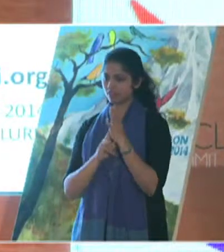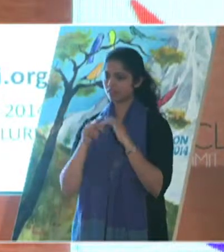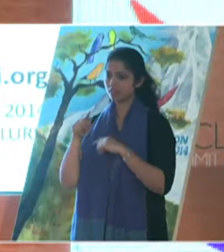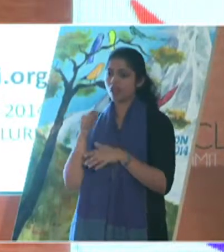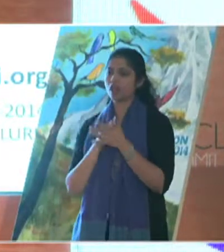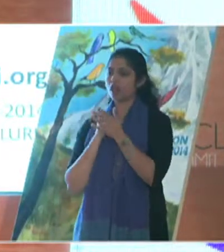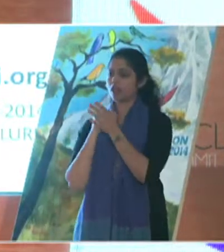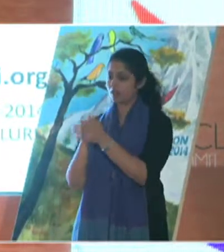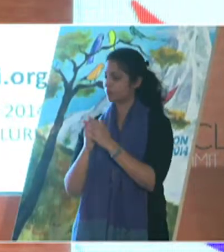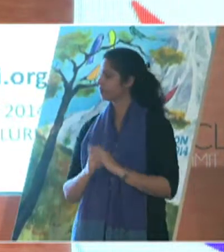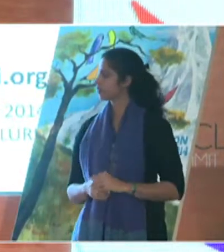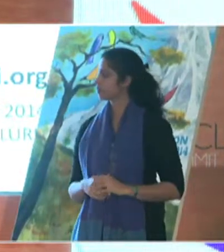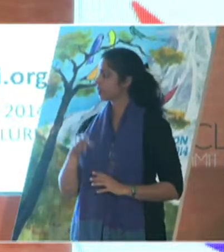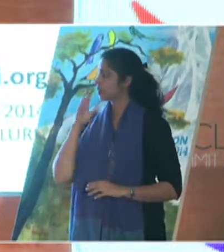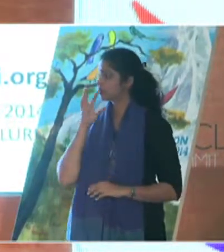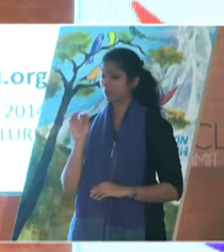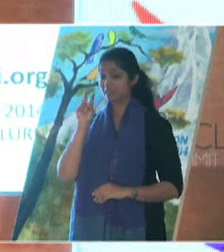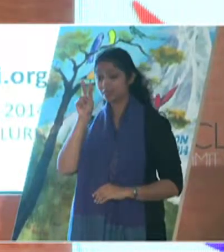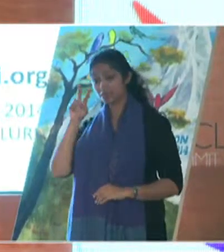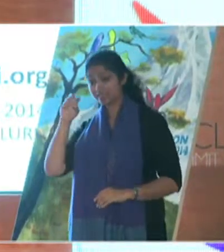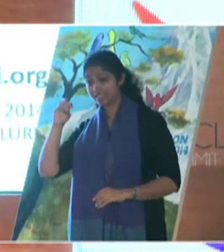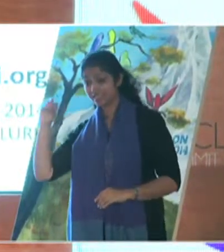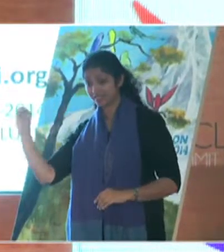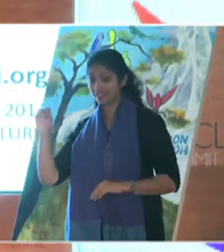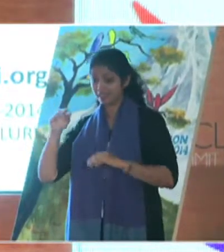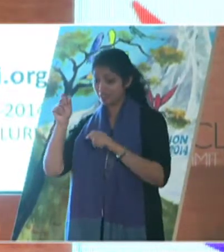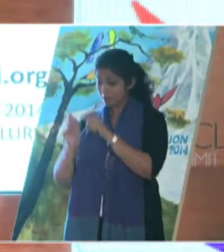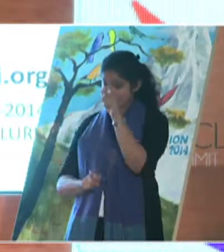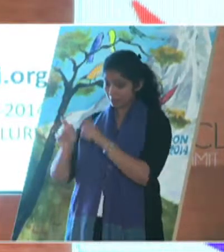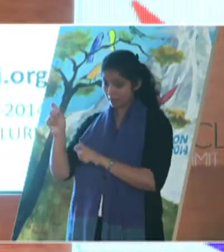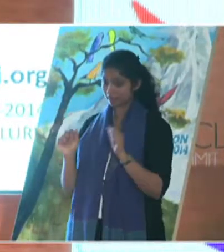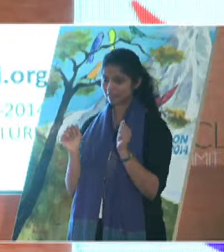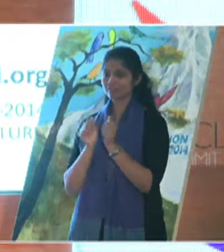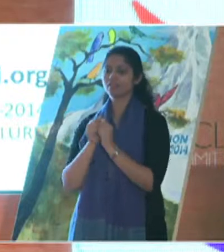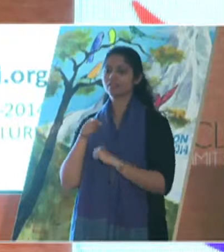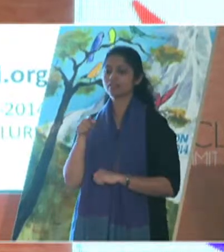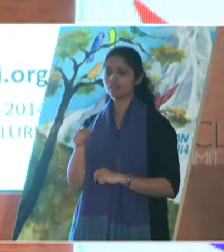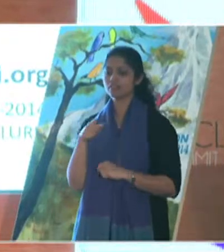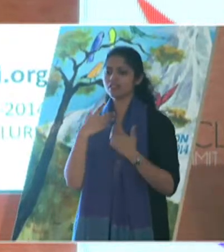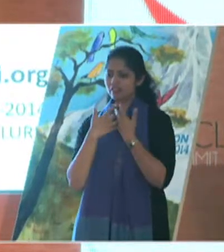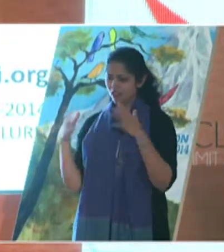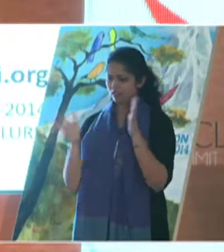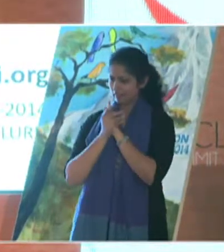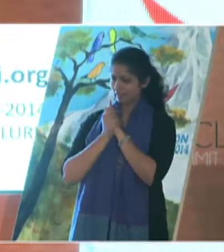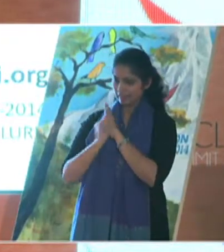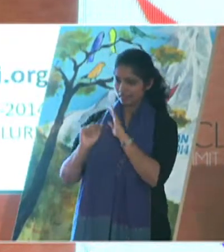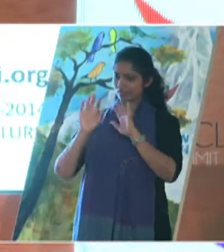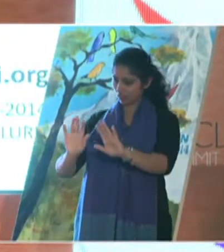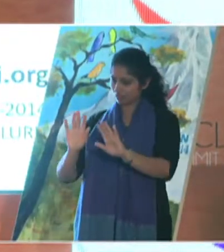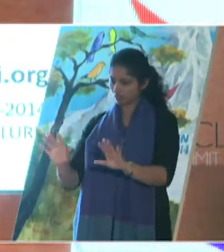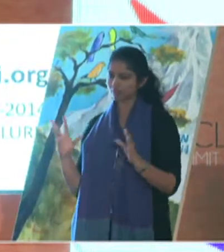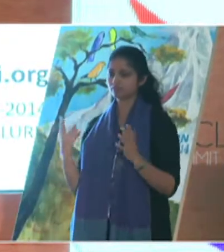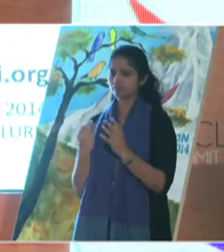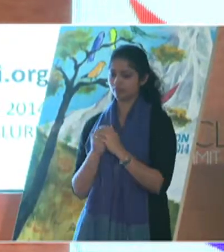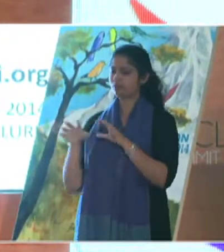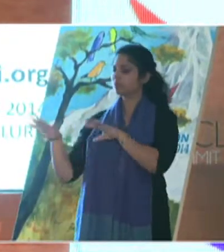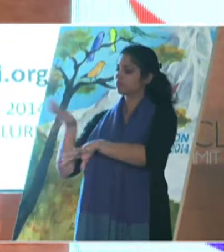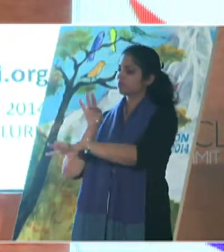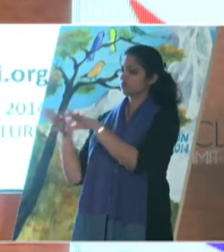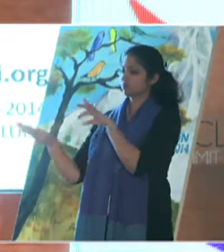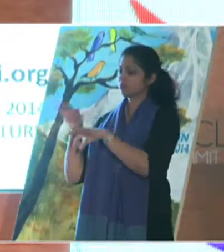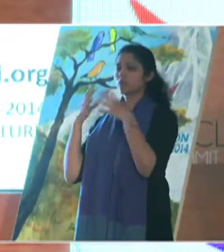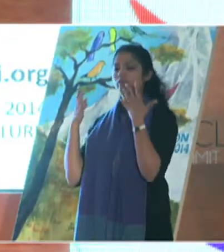we leave out, with 286 million people that have all these capacities, if we don't include them, we